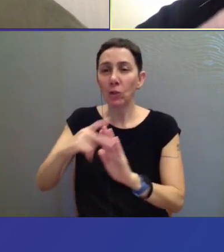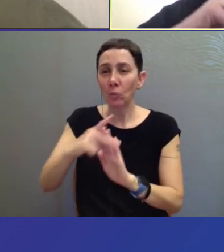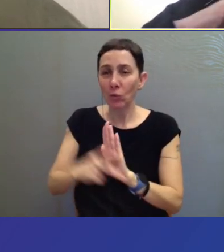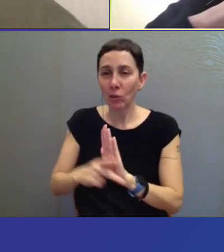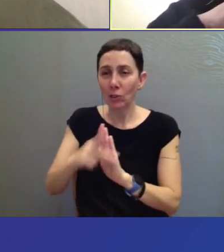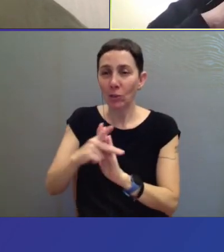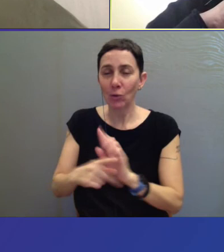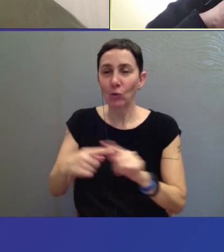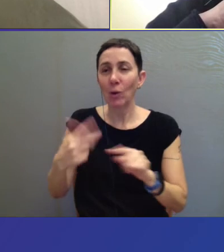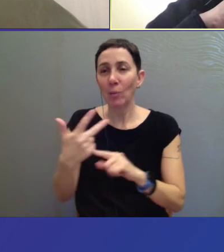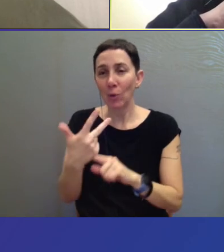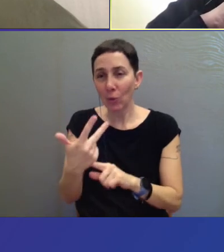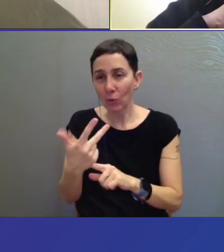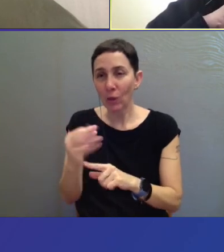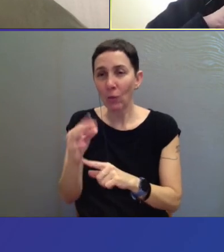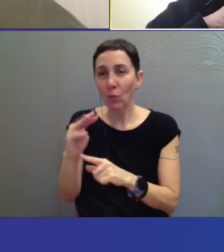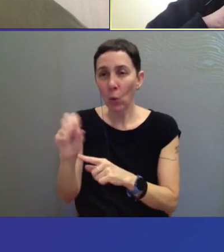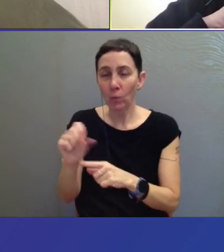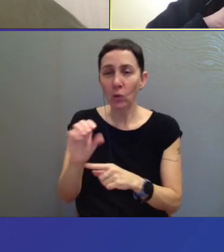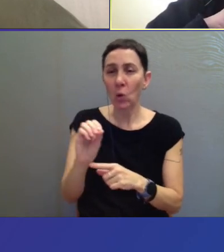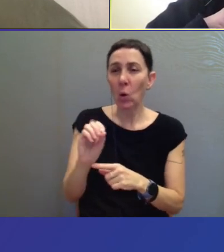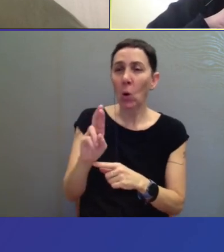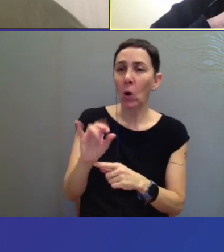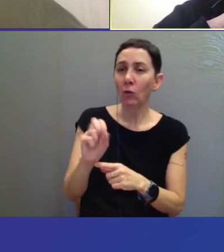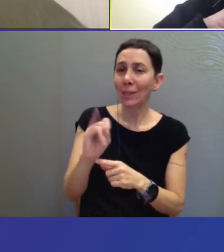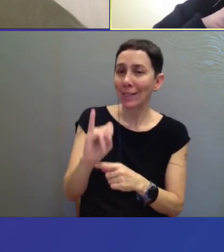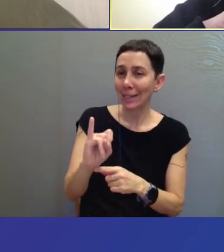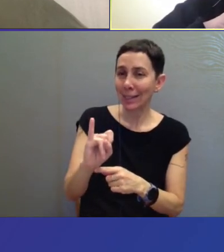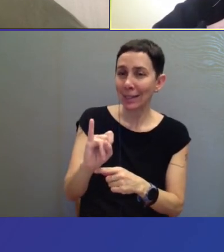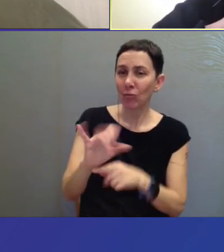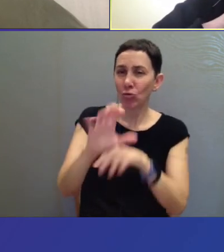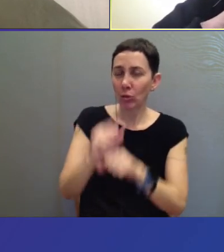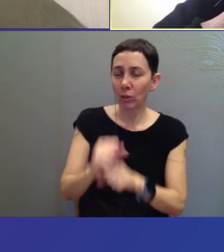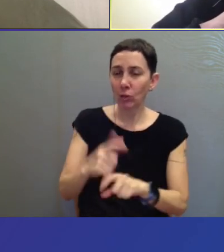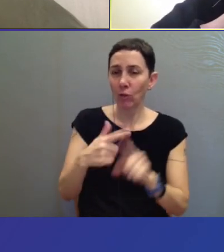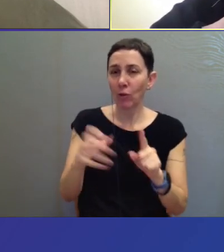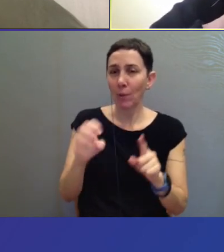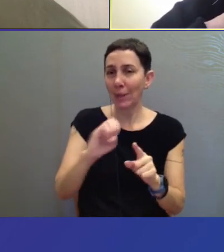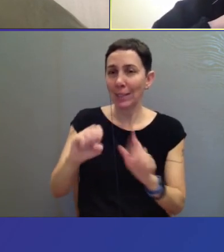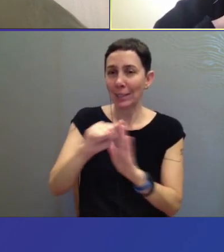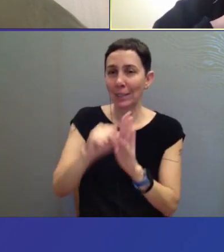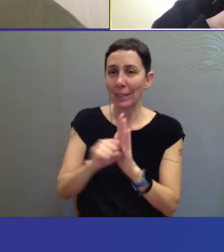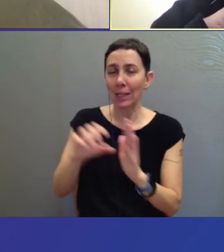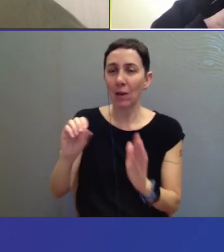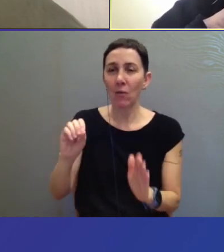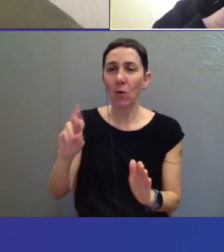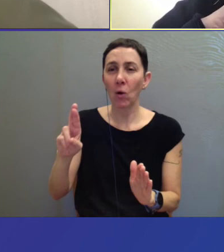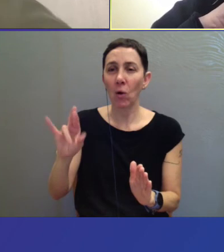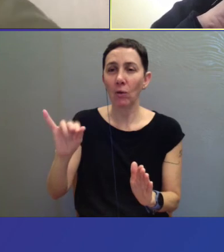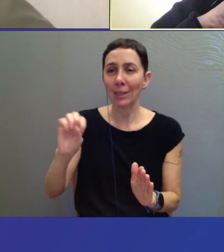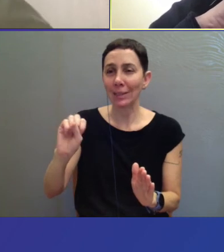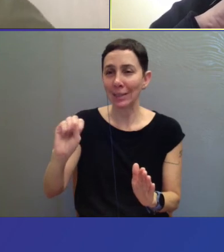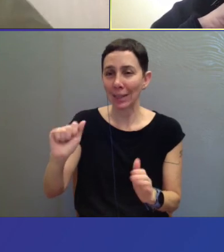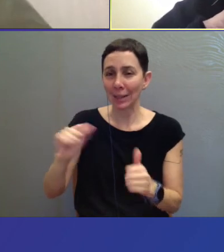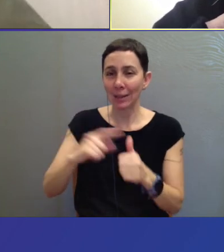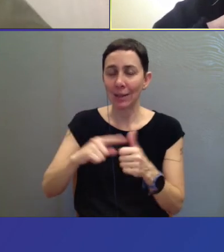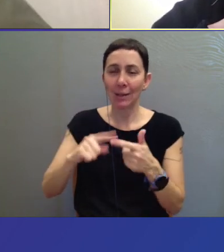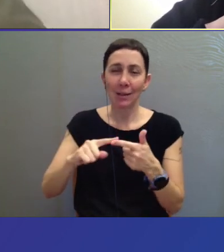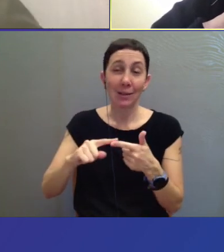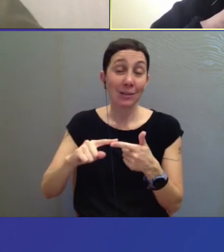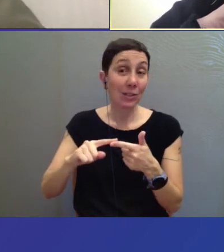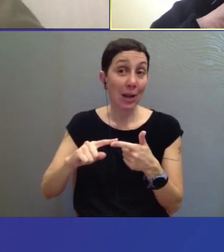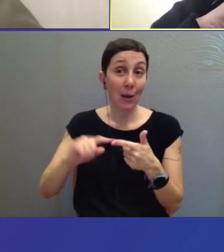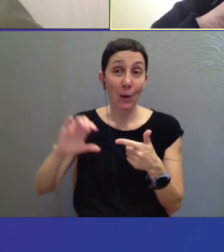forms. Odissi, which is a traditional dance form from the eastern state of Odisha, Chow, which is a martial art form from